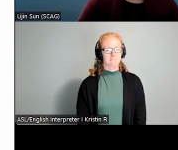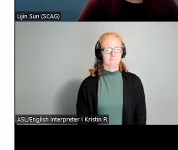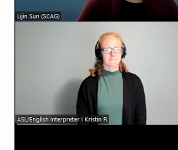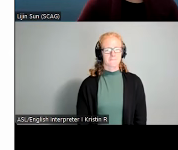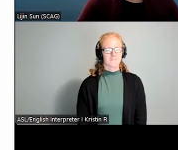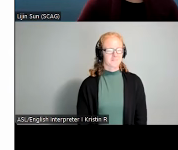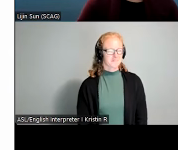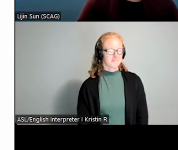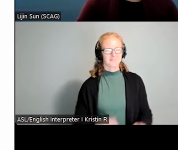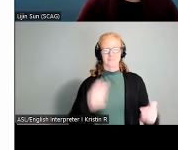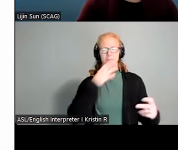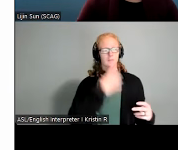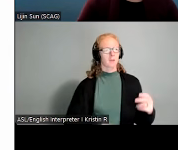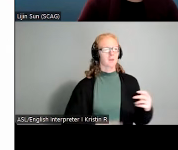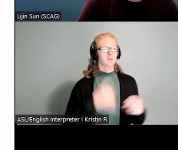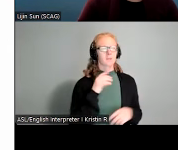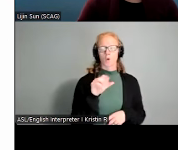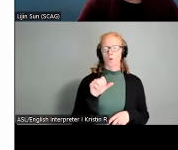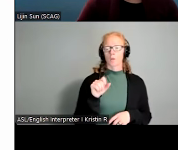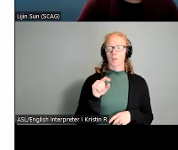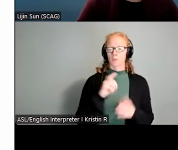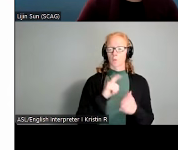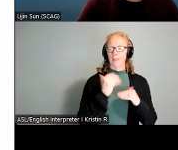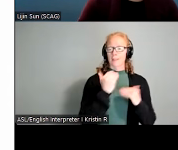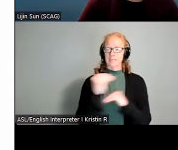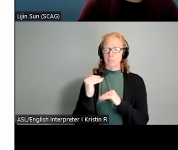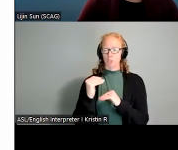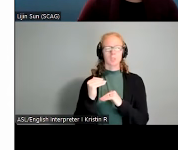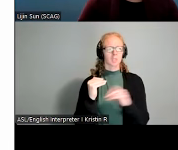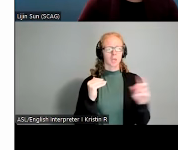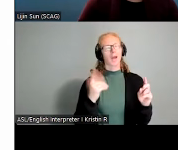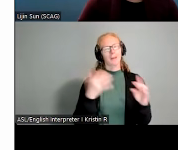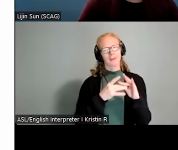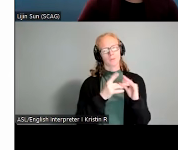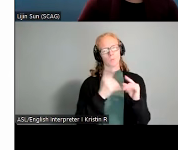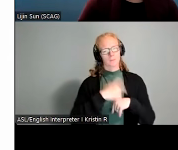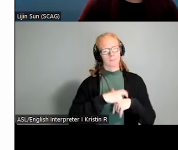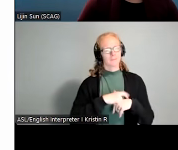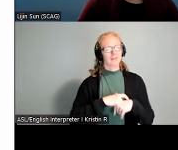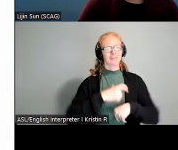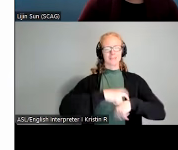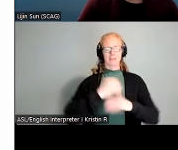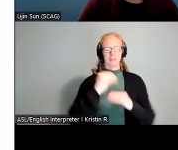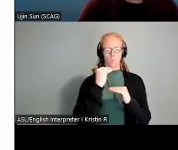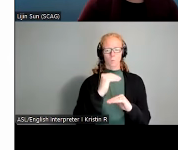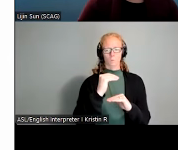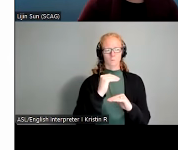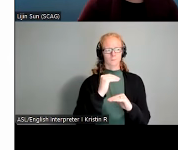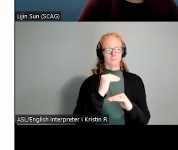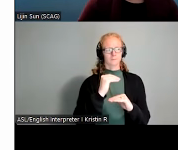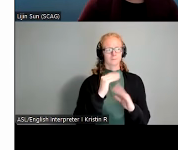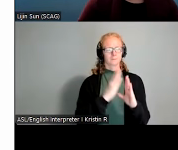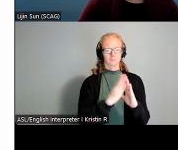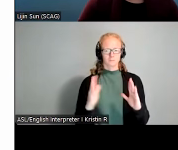Thank you. Statute of limitations, I mentioned that earlier. It's basically a time window, a time period within which a